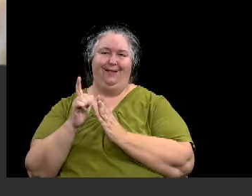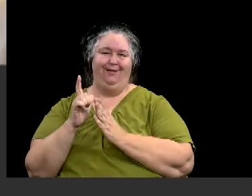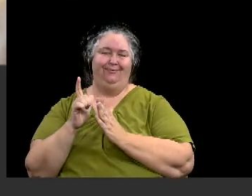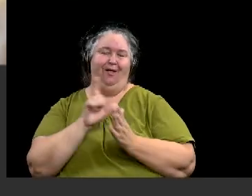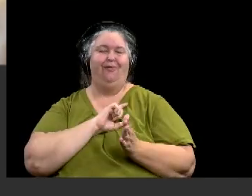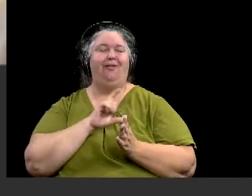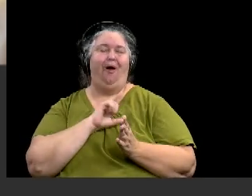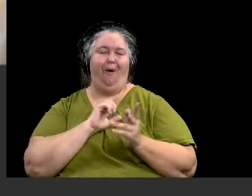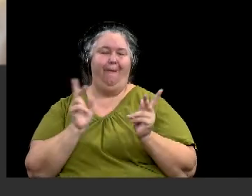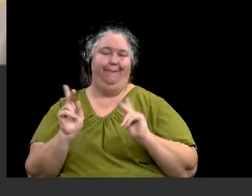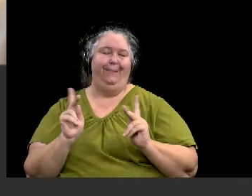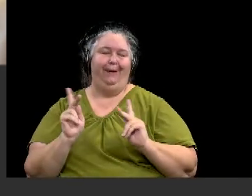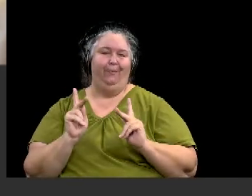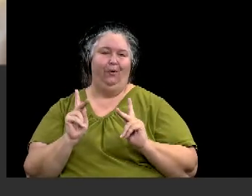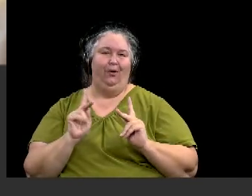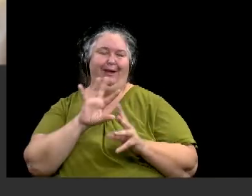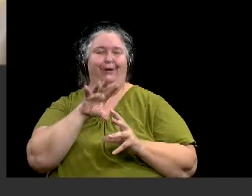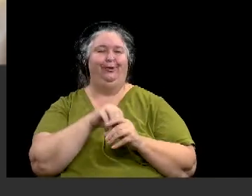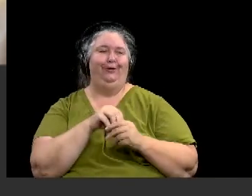and those to